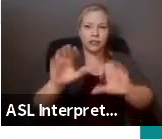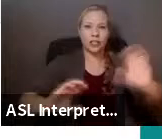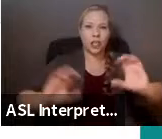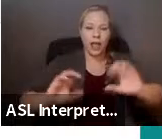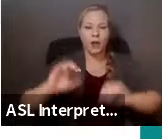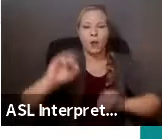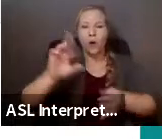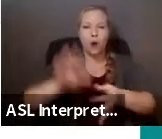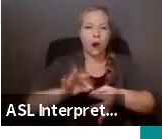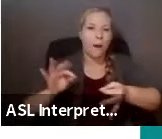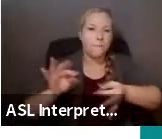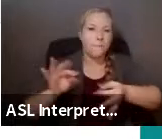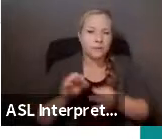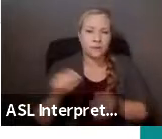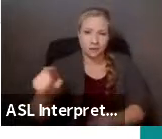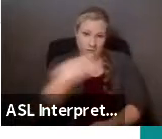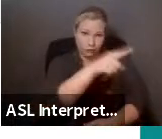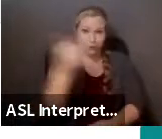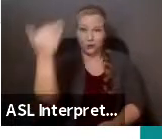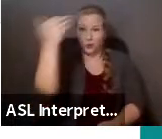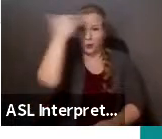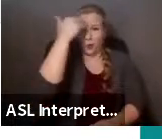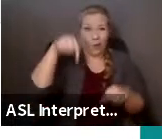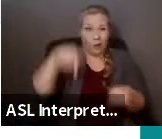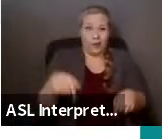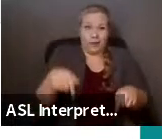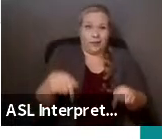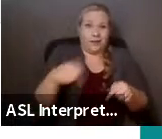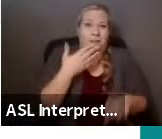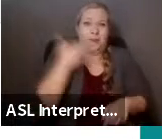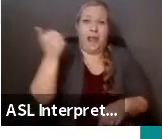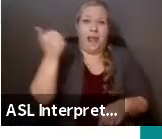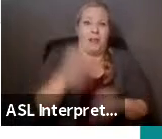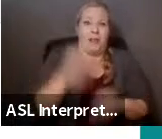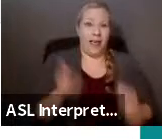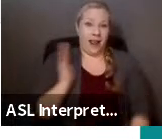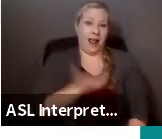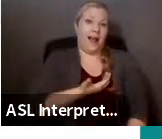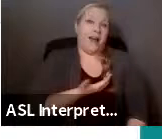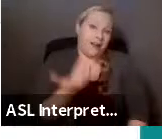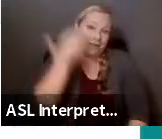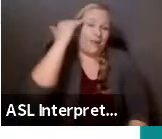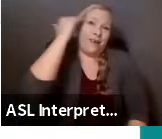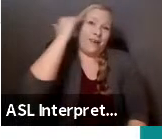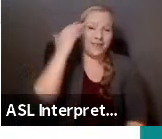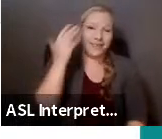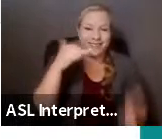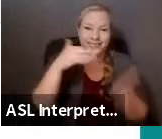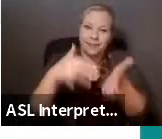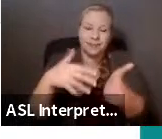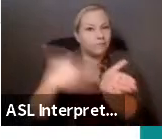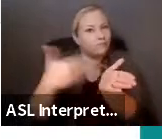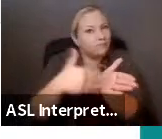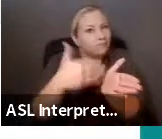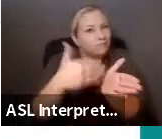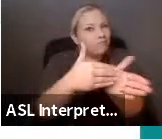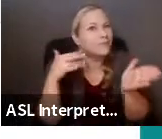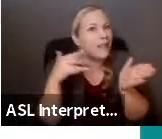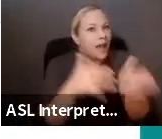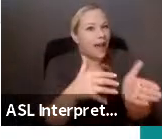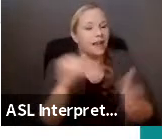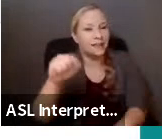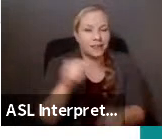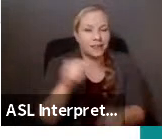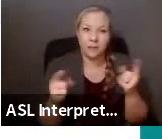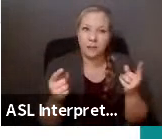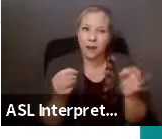again, really well, better than we do, even though we feel like we're studying them all the time at this moment. We do wanted, so I'll